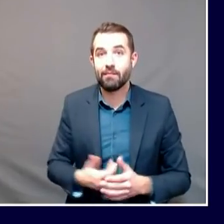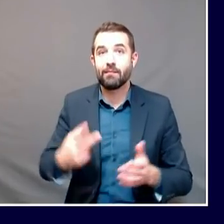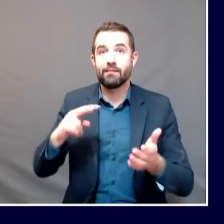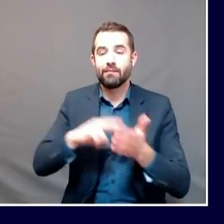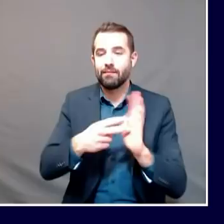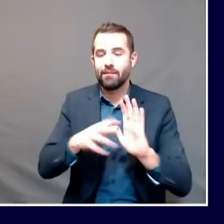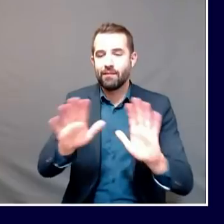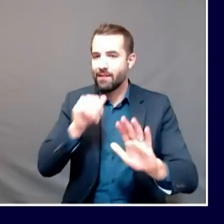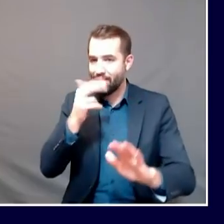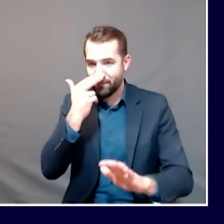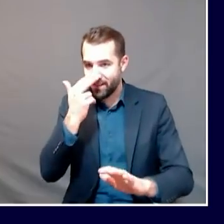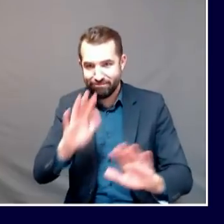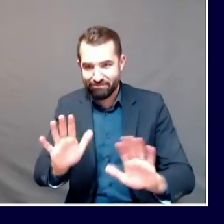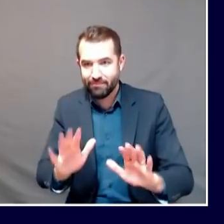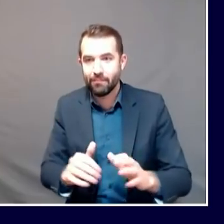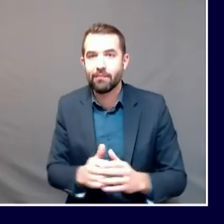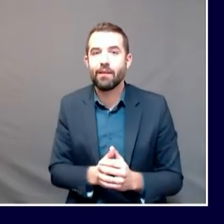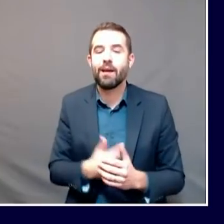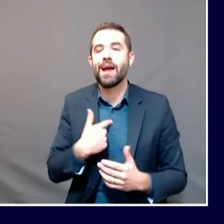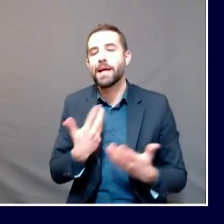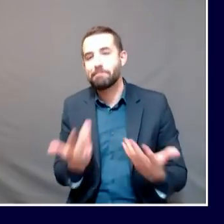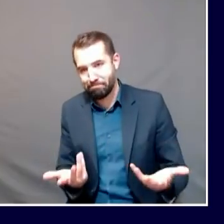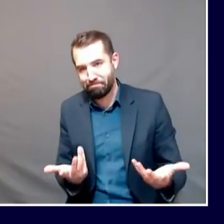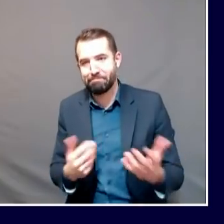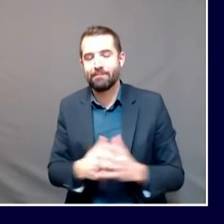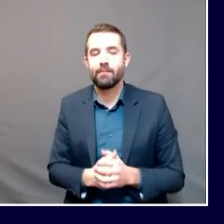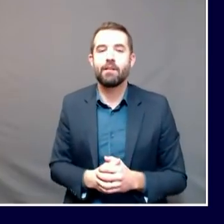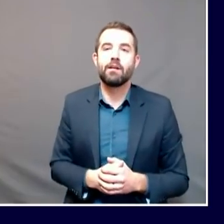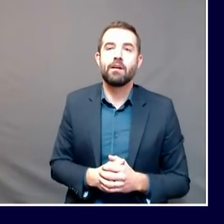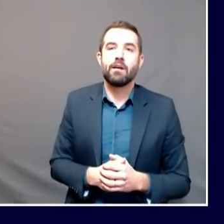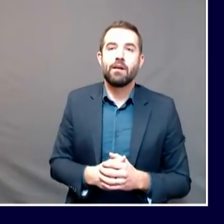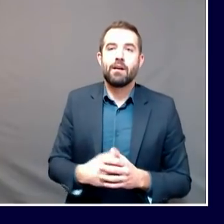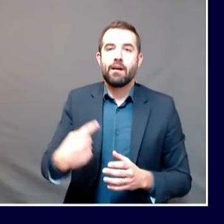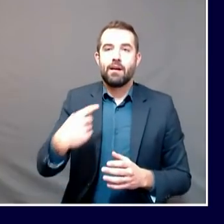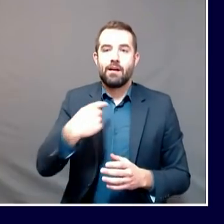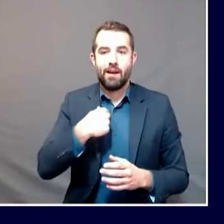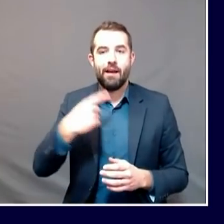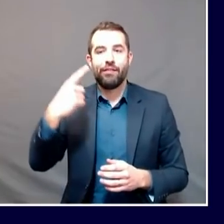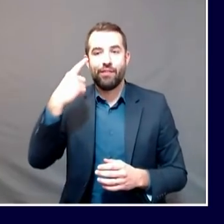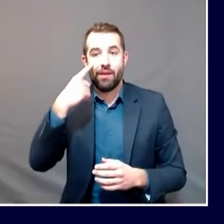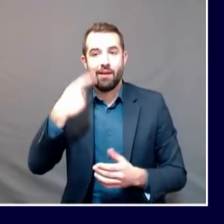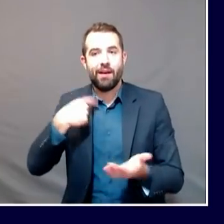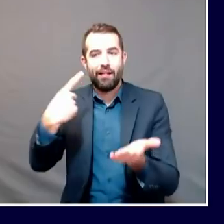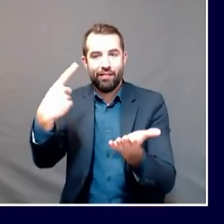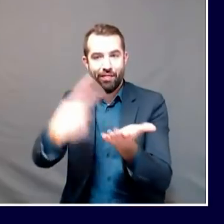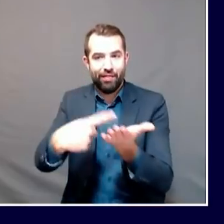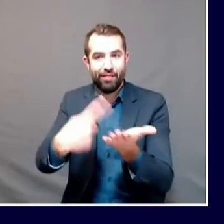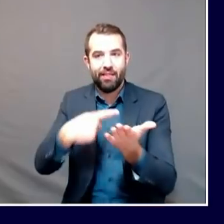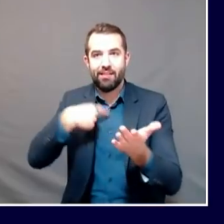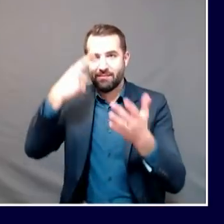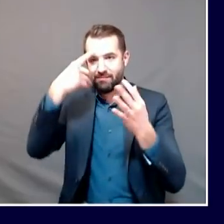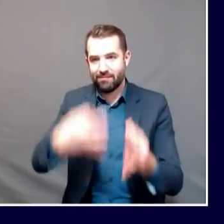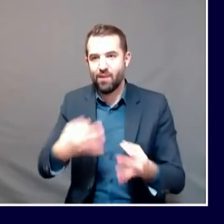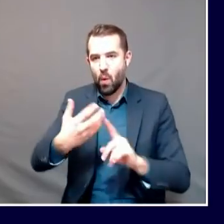for today, I had to pick a cutoff question that I would get to next week. And the first question for the next time I do this was going to